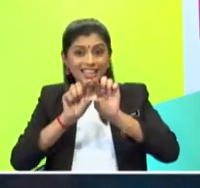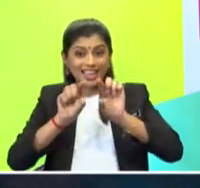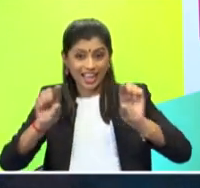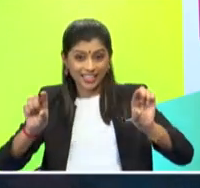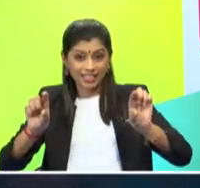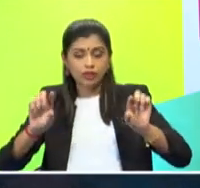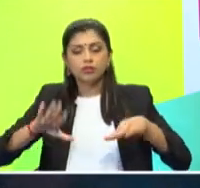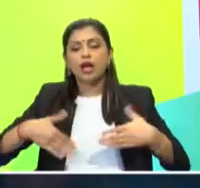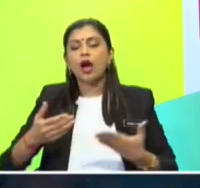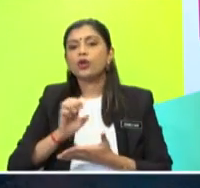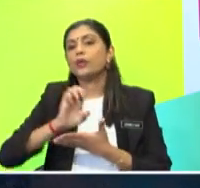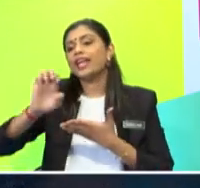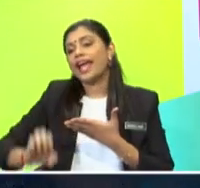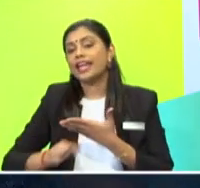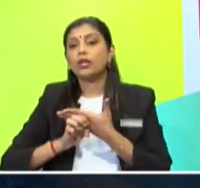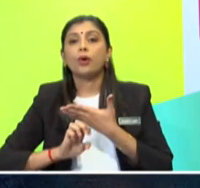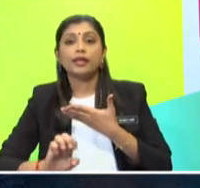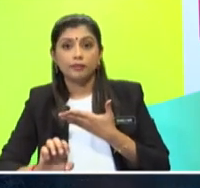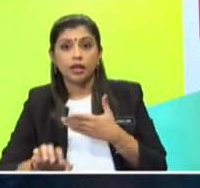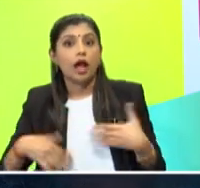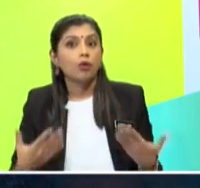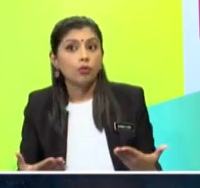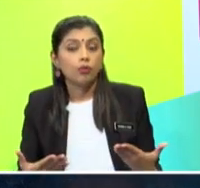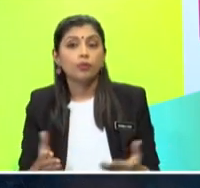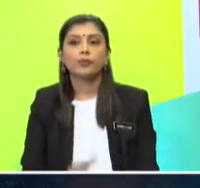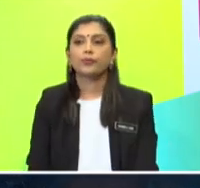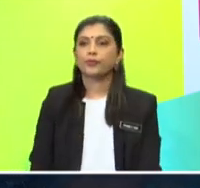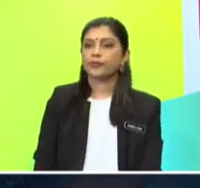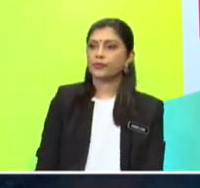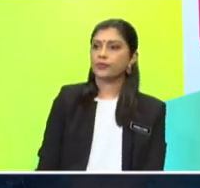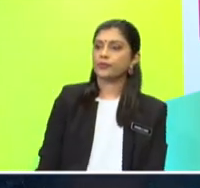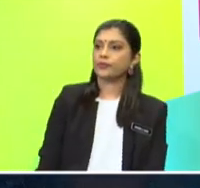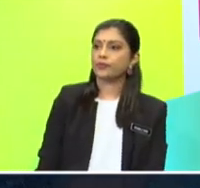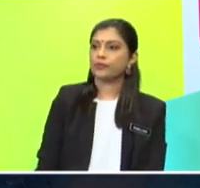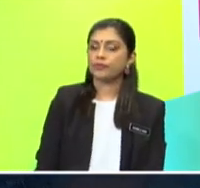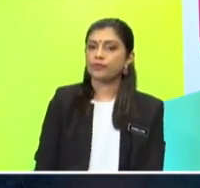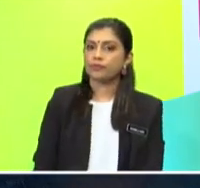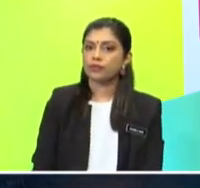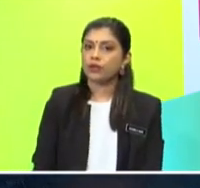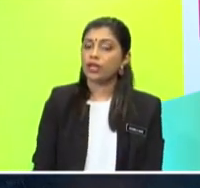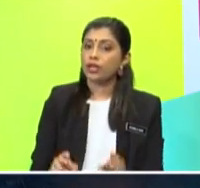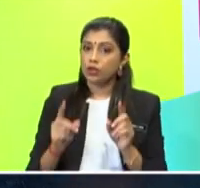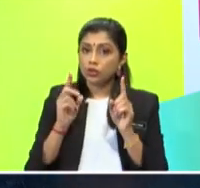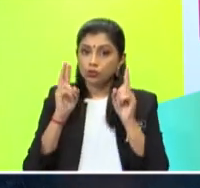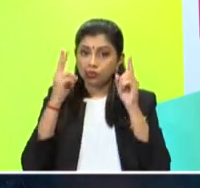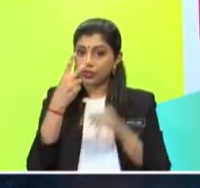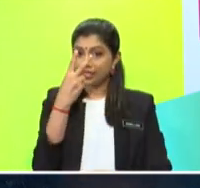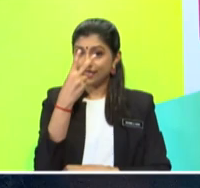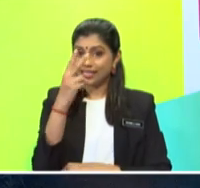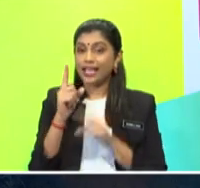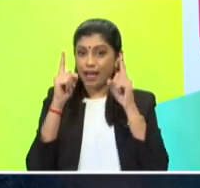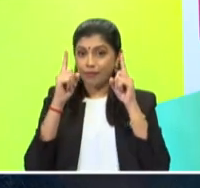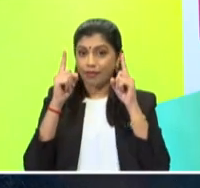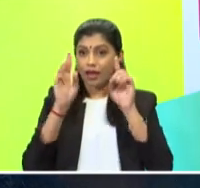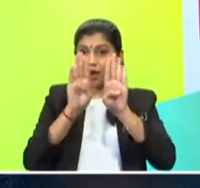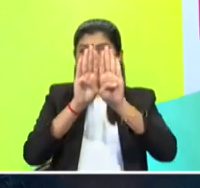email. Yes. All right? Yes. So let me just give you an example. These are combinations of opening lines for both formal